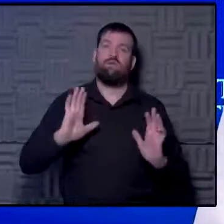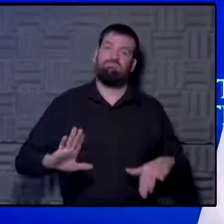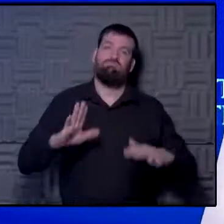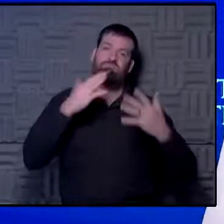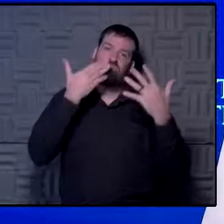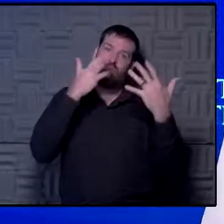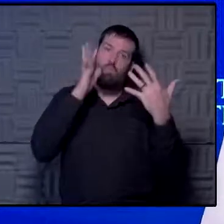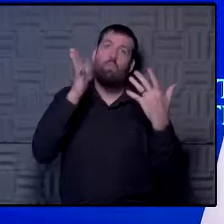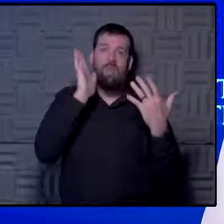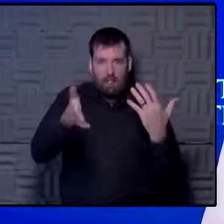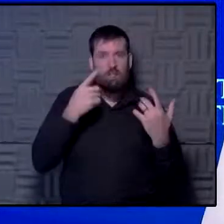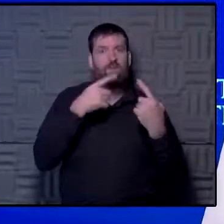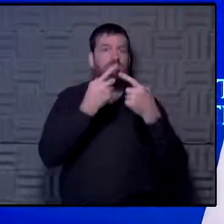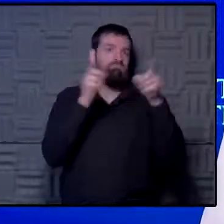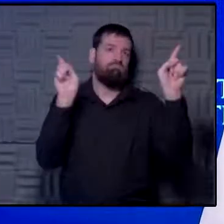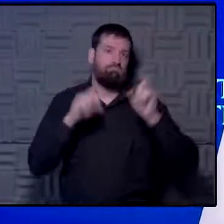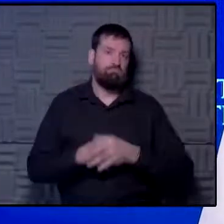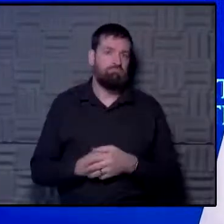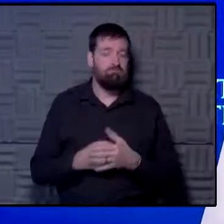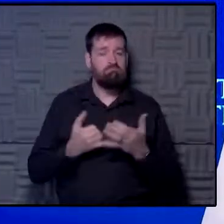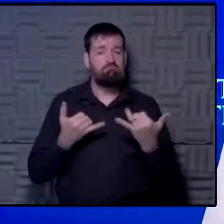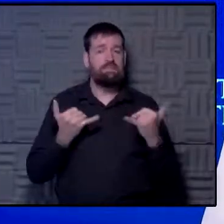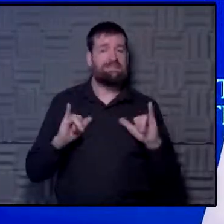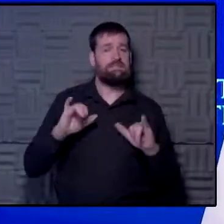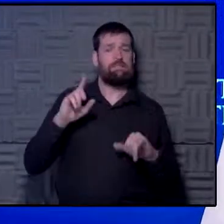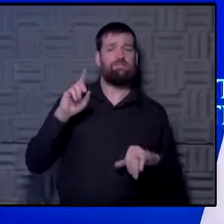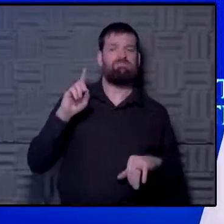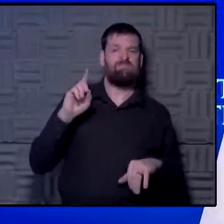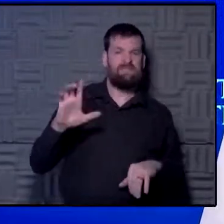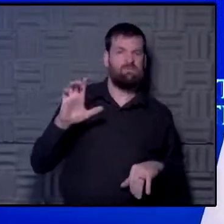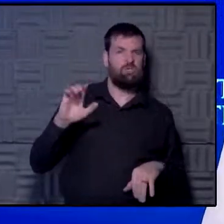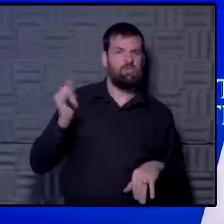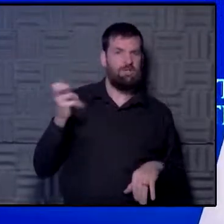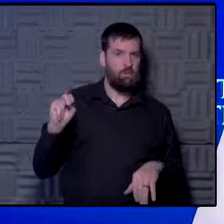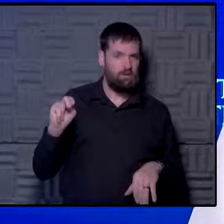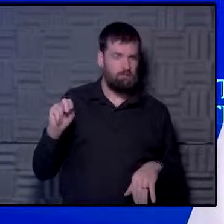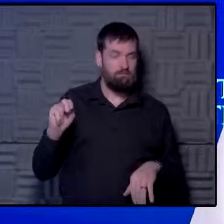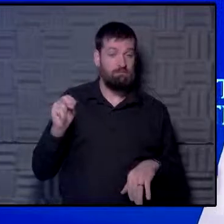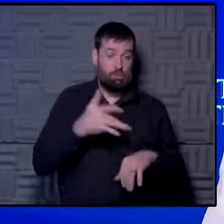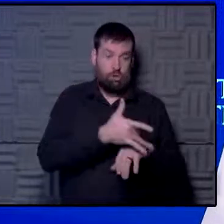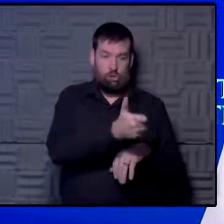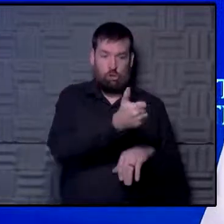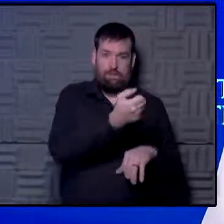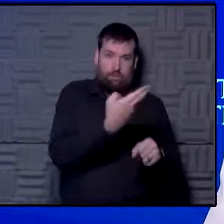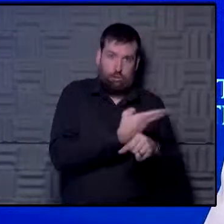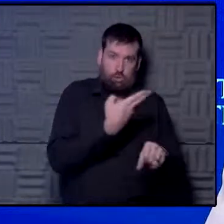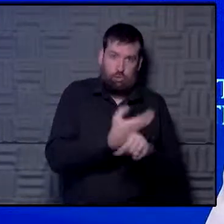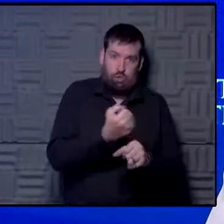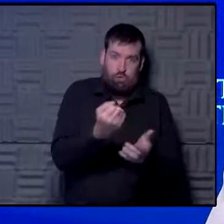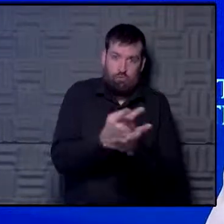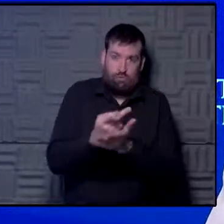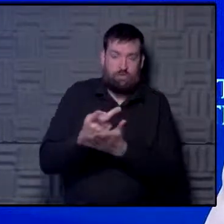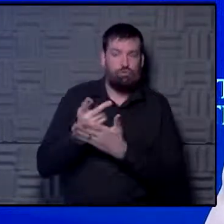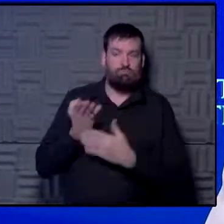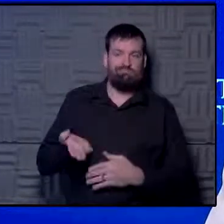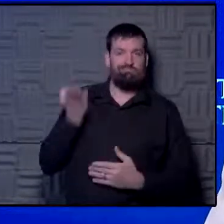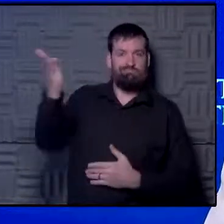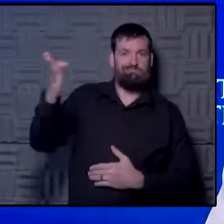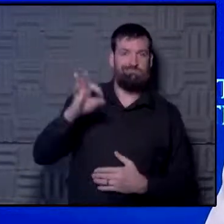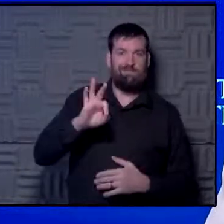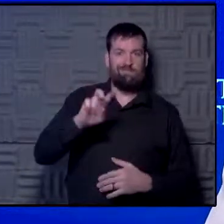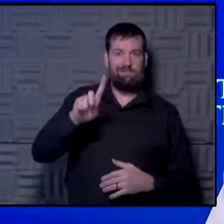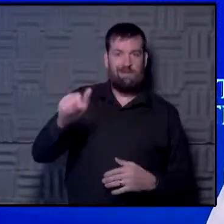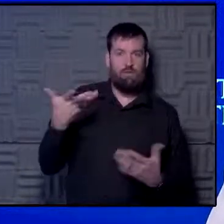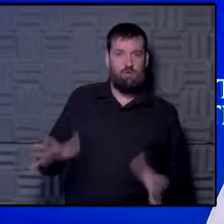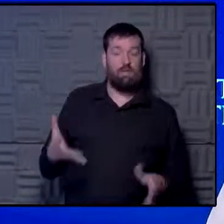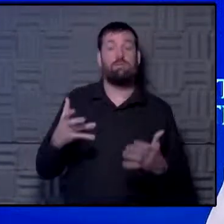effective. And I think it's still probably December, January or so. I think the early use authorizations are into the FDA. Or